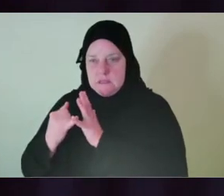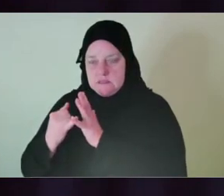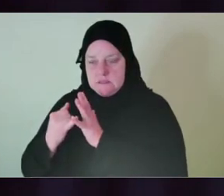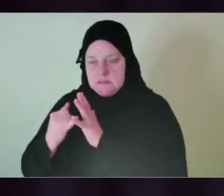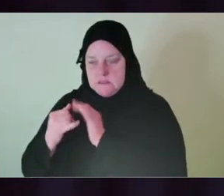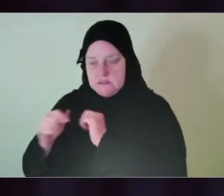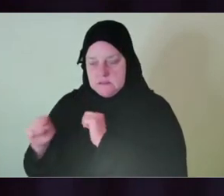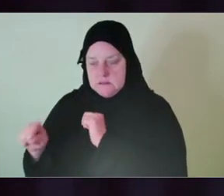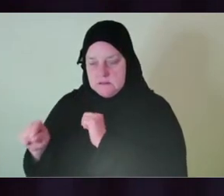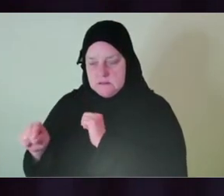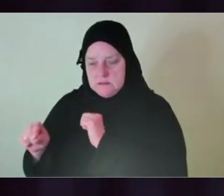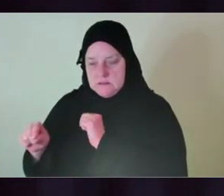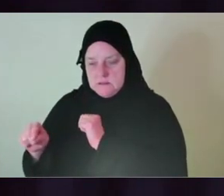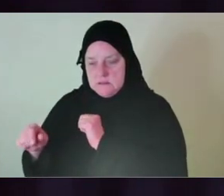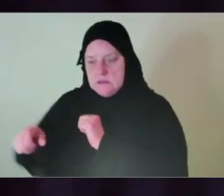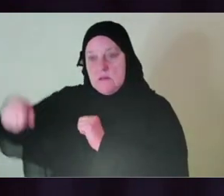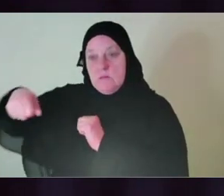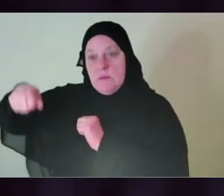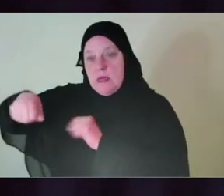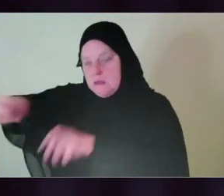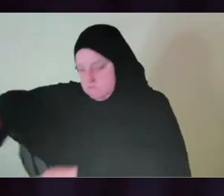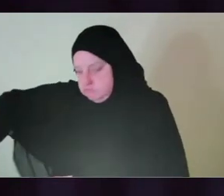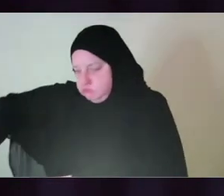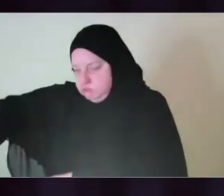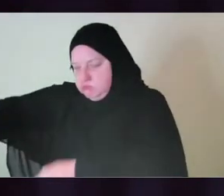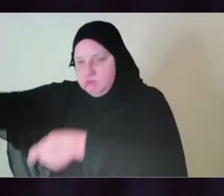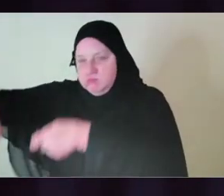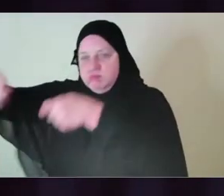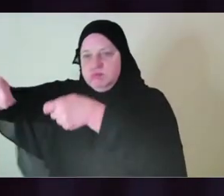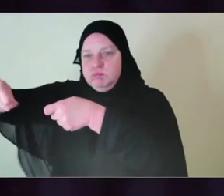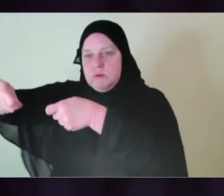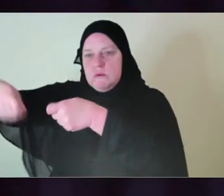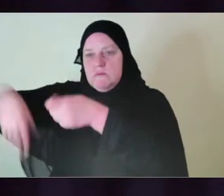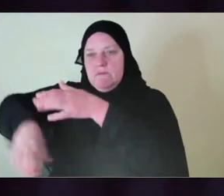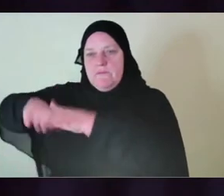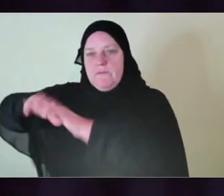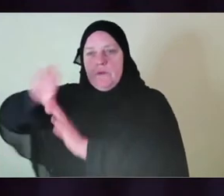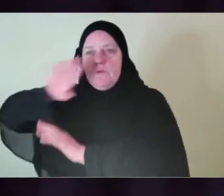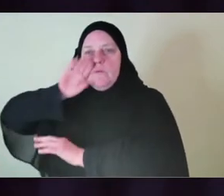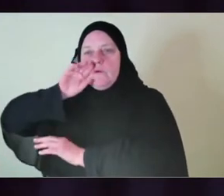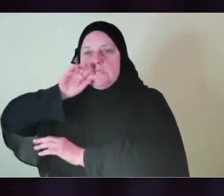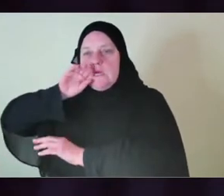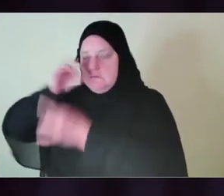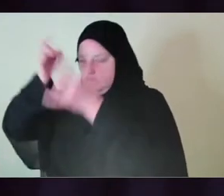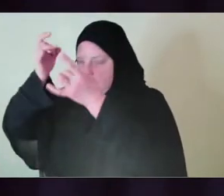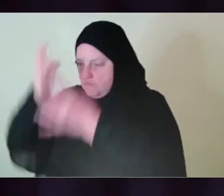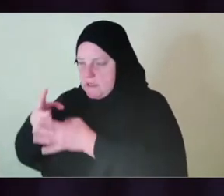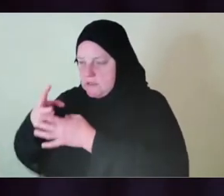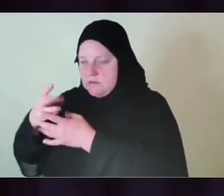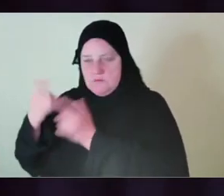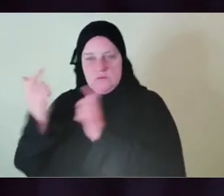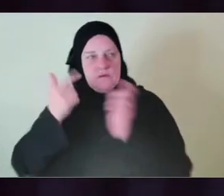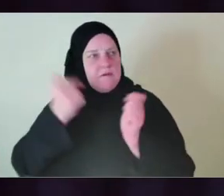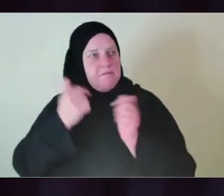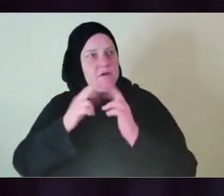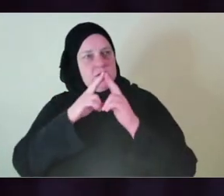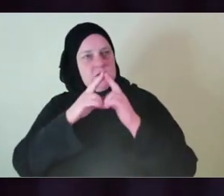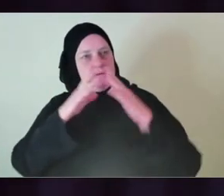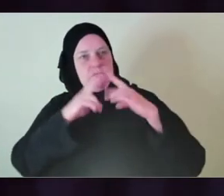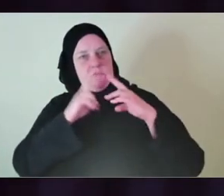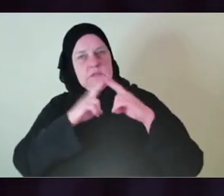filled the water bags to take them back to the tent. But he himself was so thirsty.